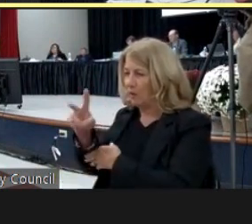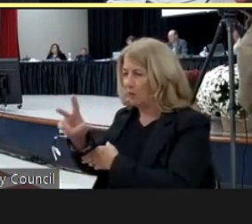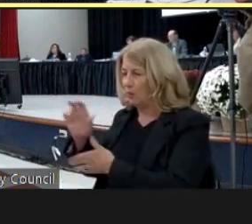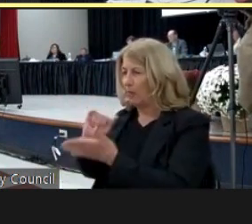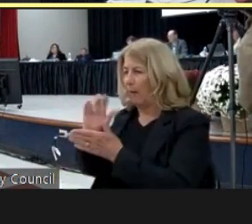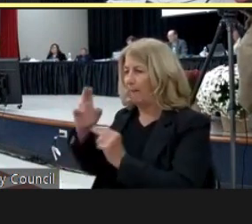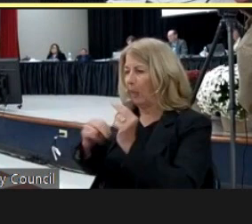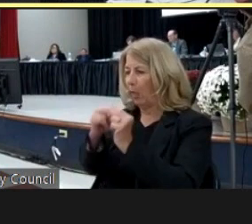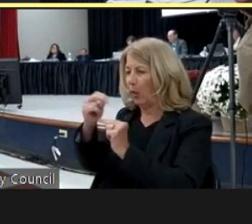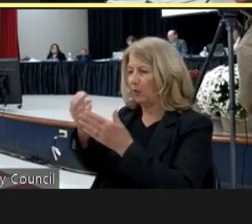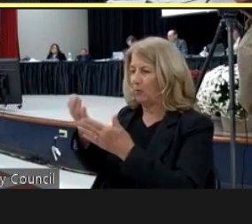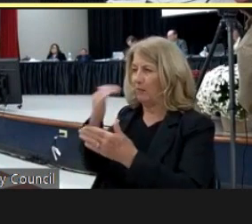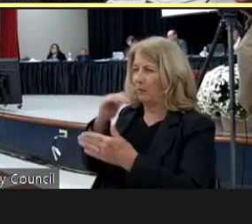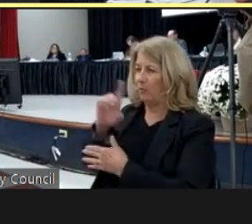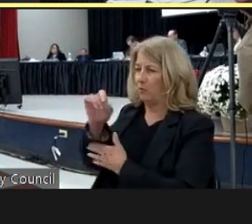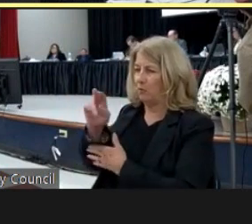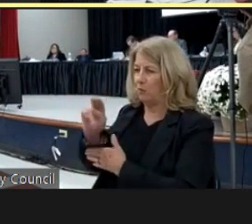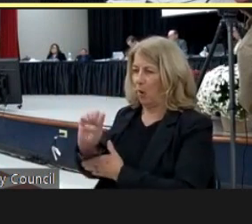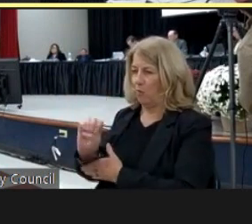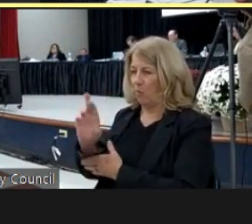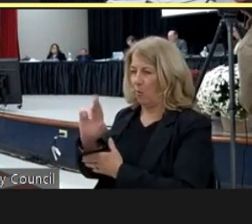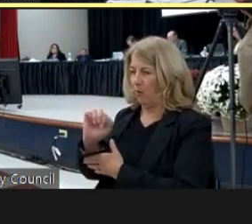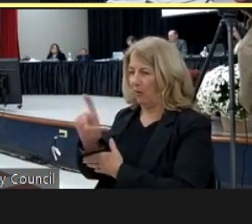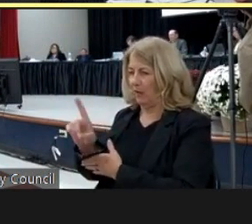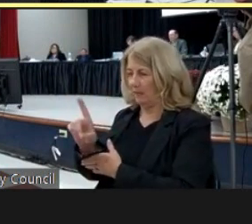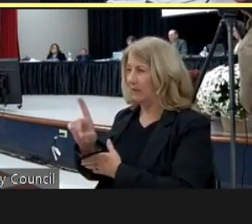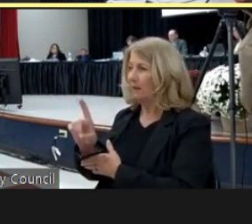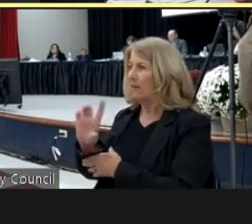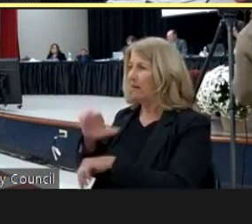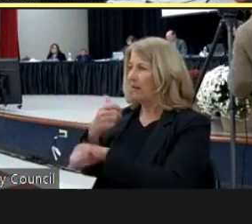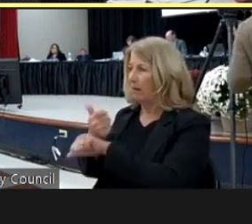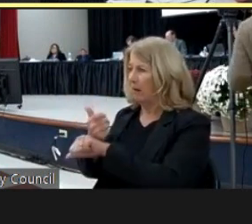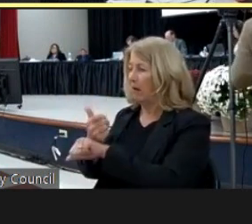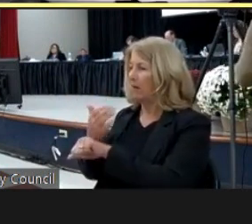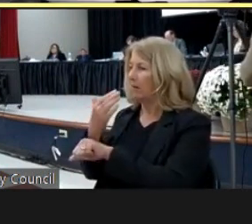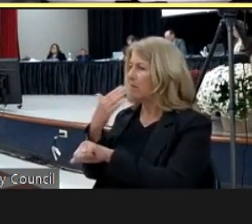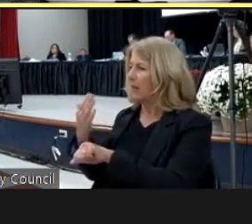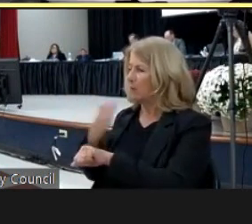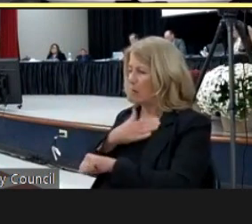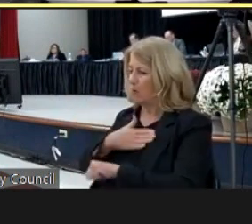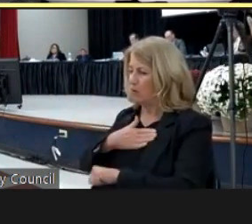before zoning ordinances were in place. Okay. Thank you. Appreciate it.